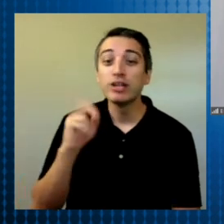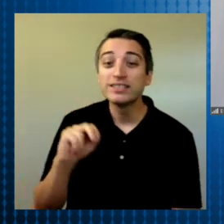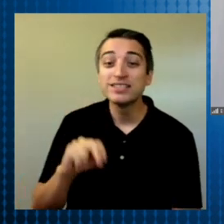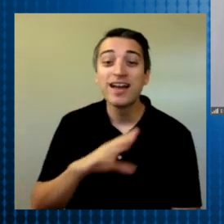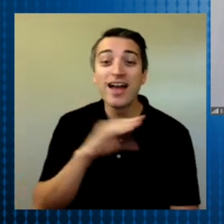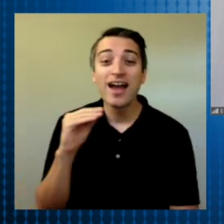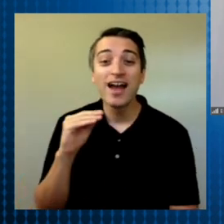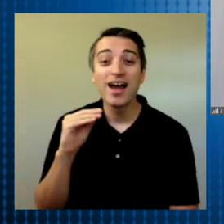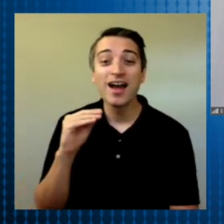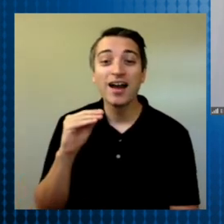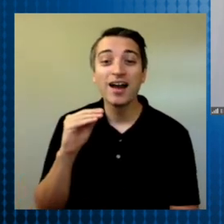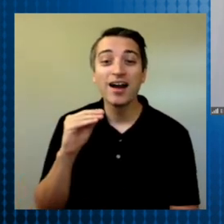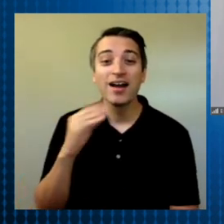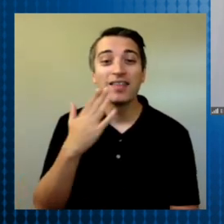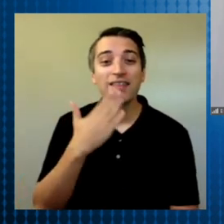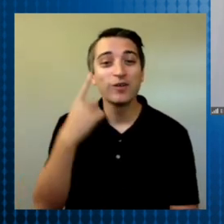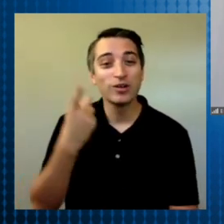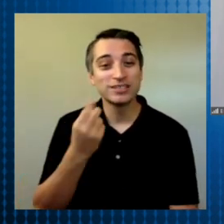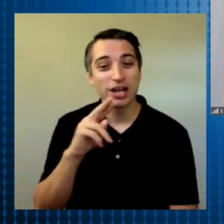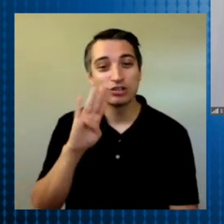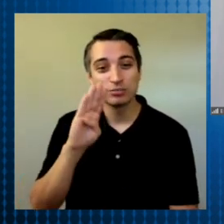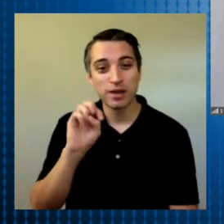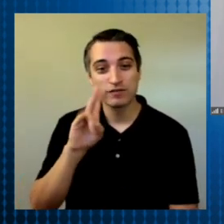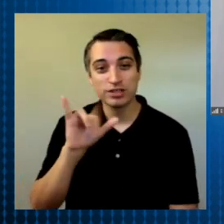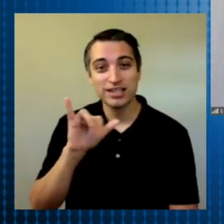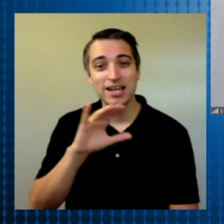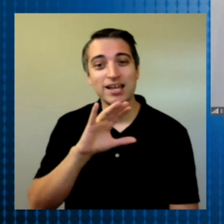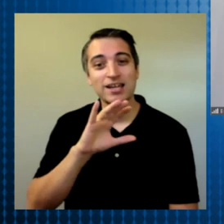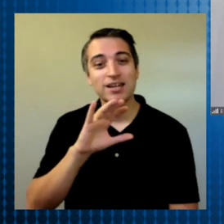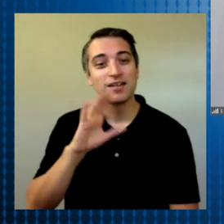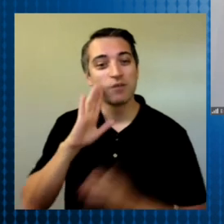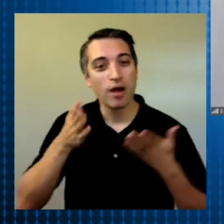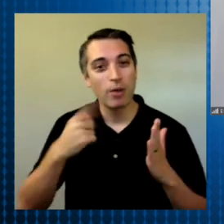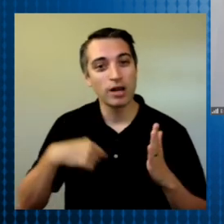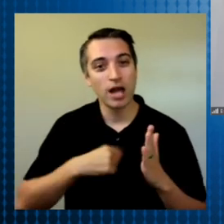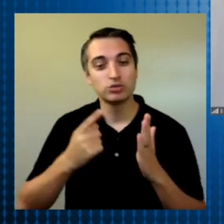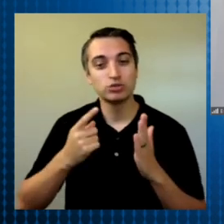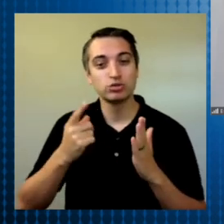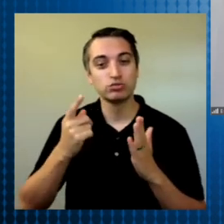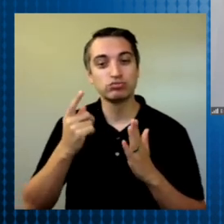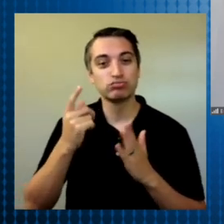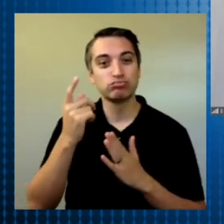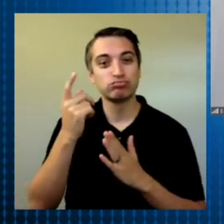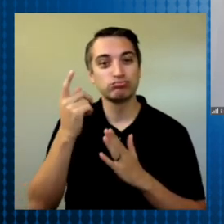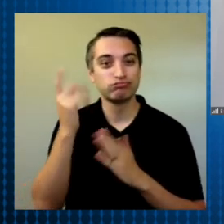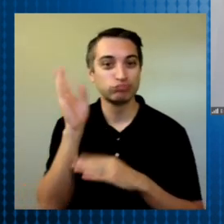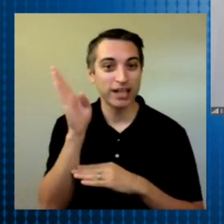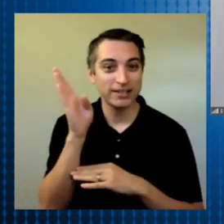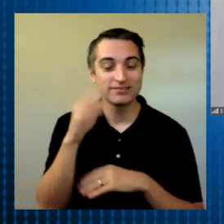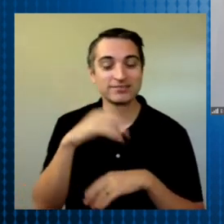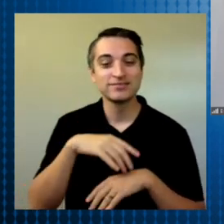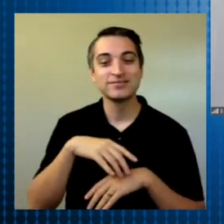for Dr. Beverly for allowing us to present and take part in this as well. I'm speaking